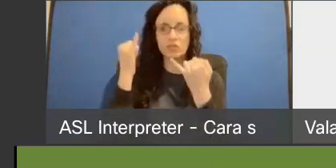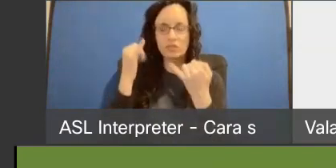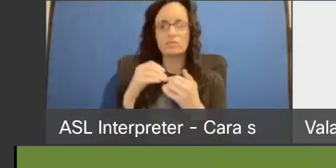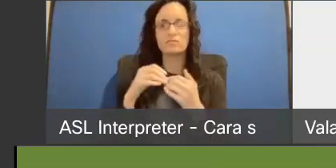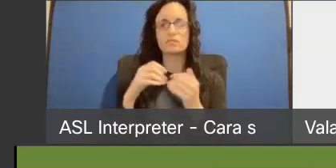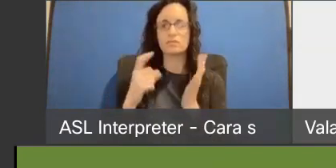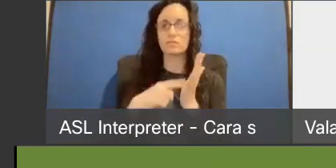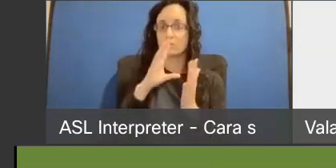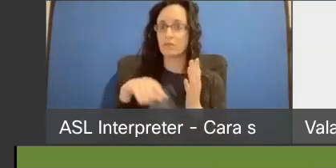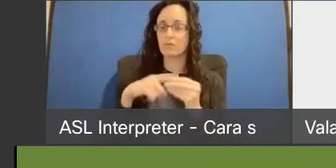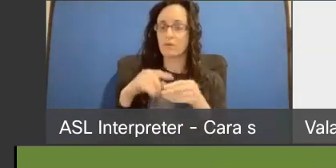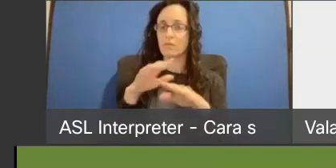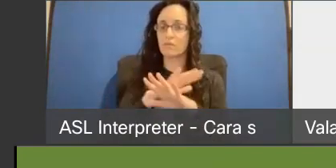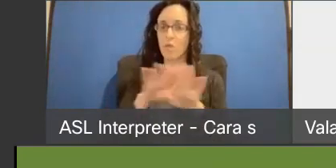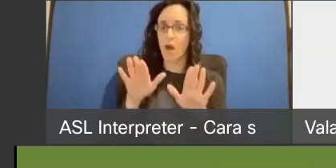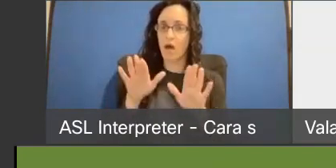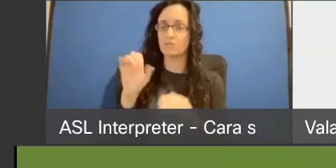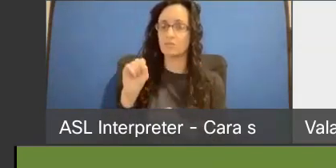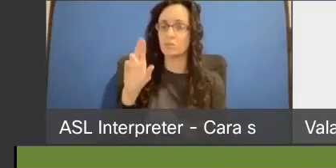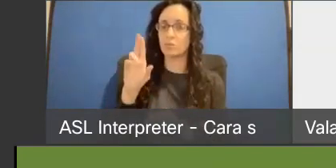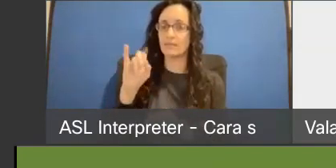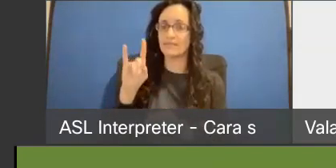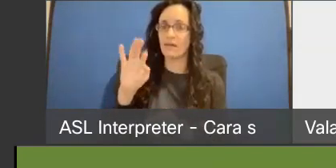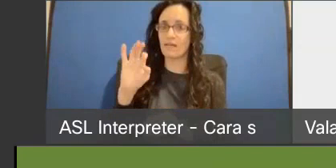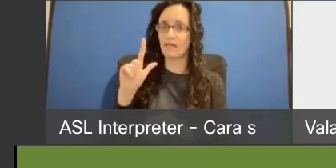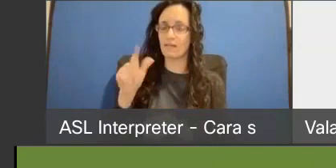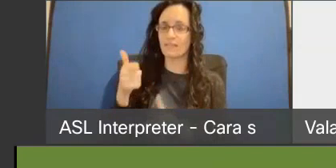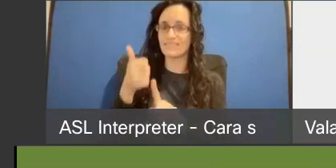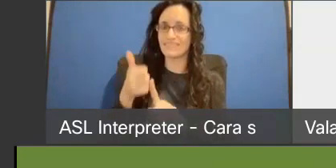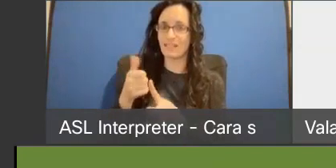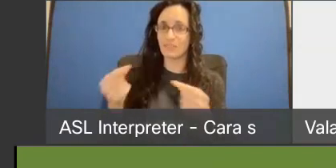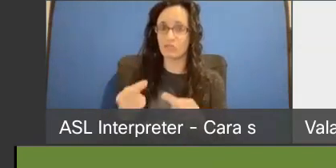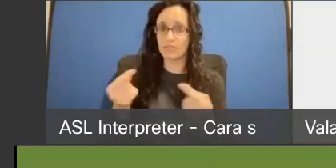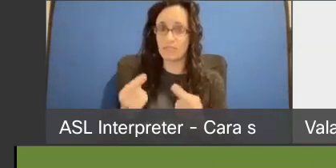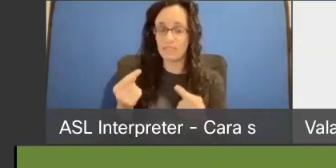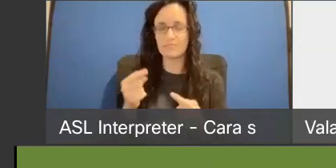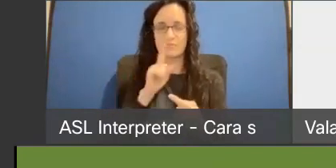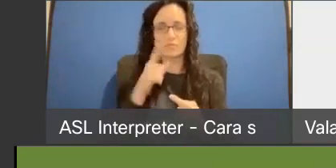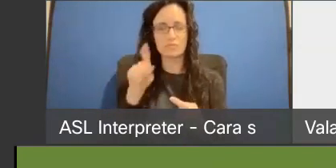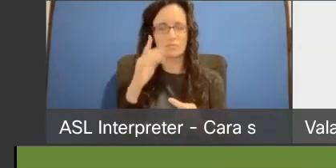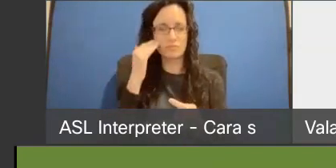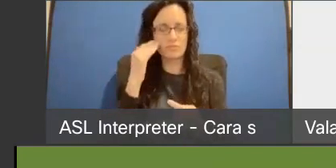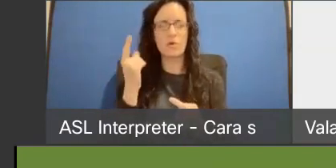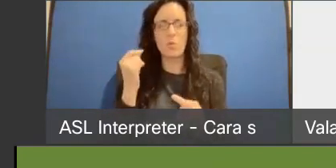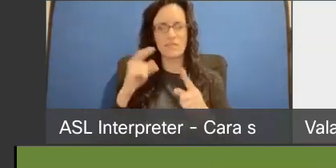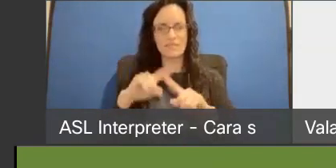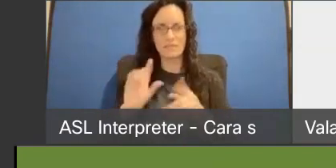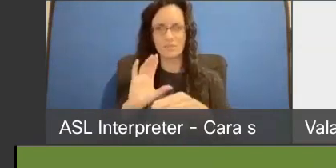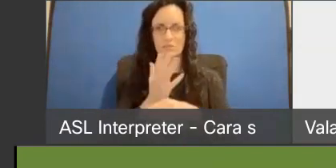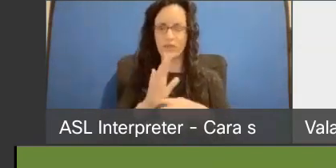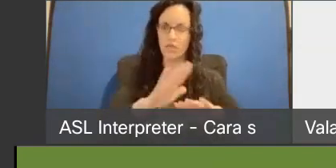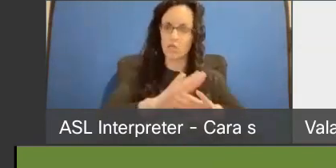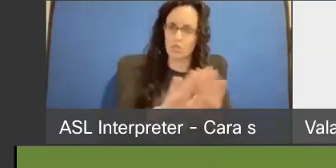to non-suicidal self-injury. I'm sure you're familiar with that. Anyone have a sense of what's the difference between what we typically call